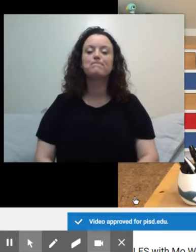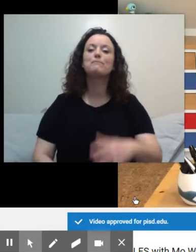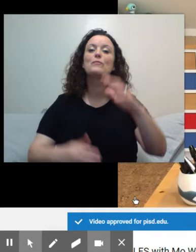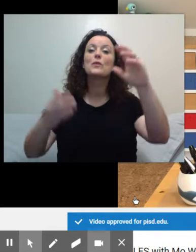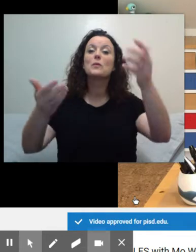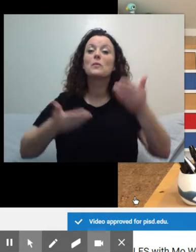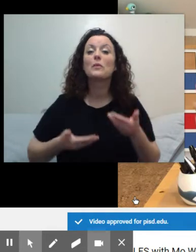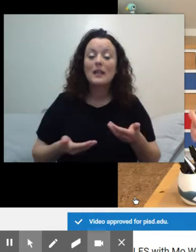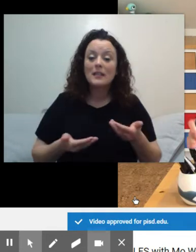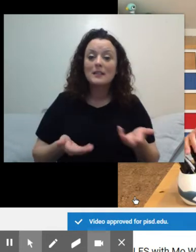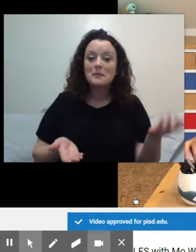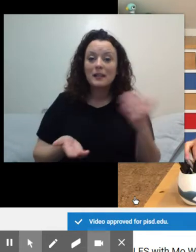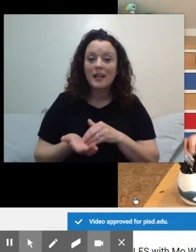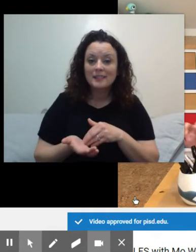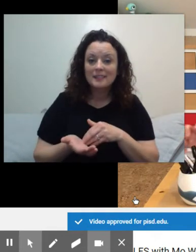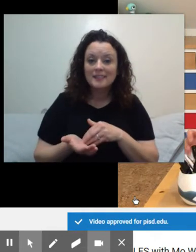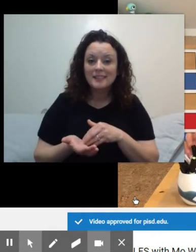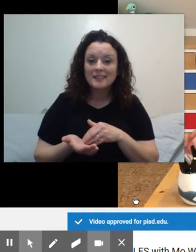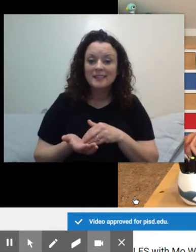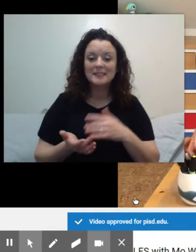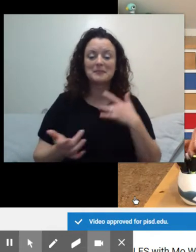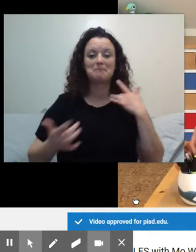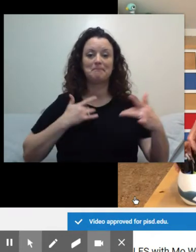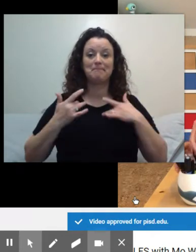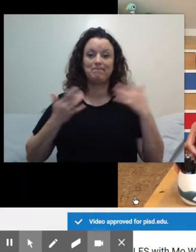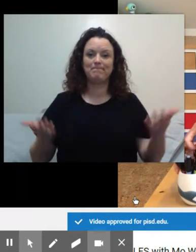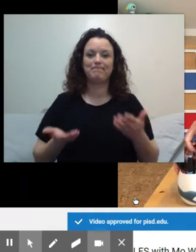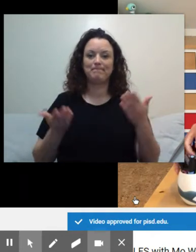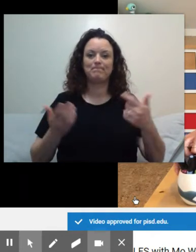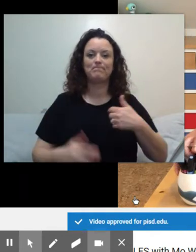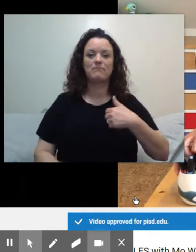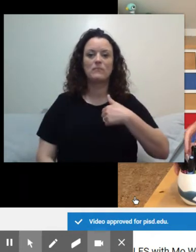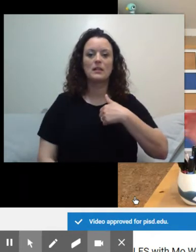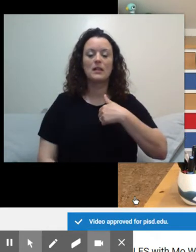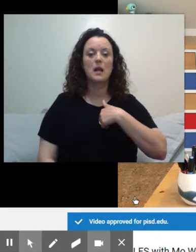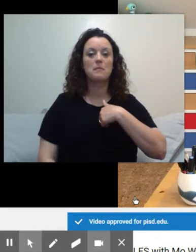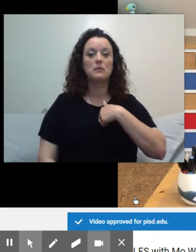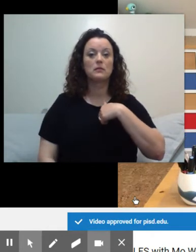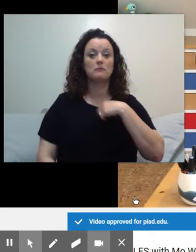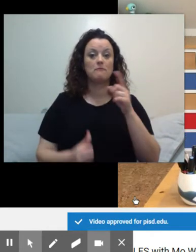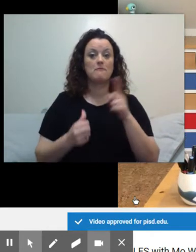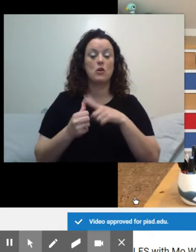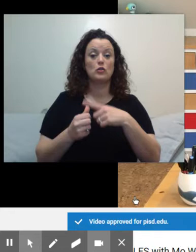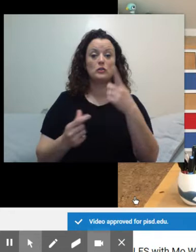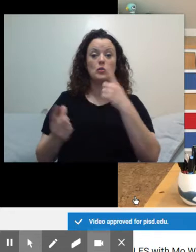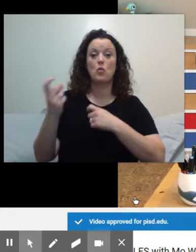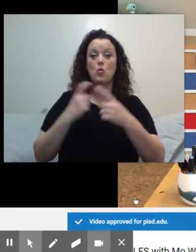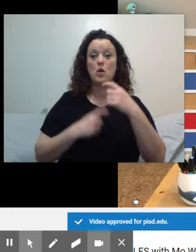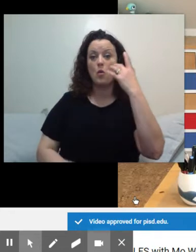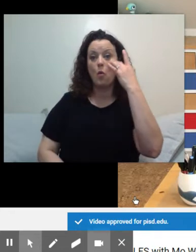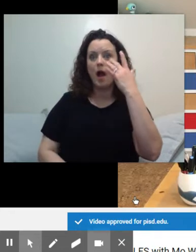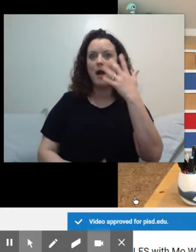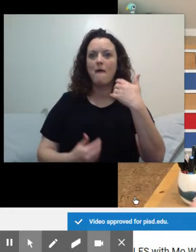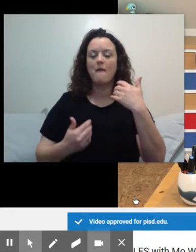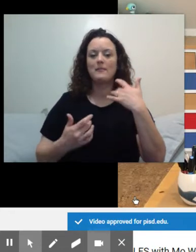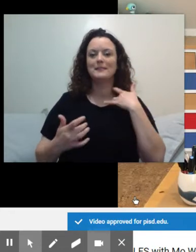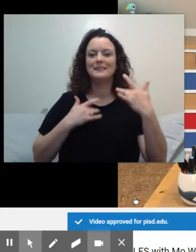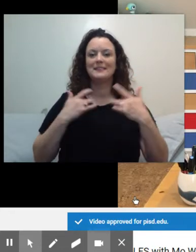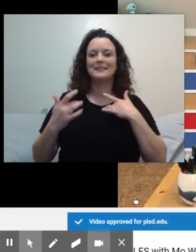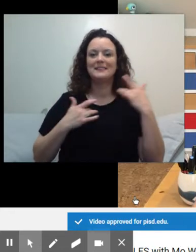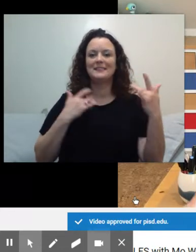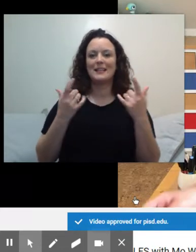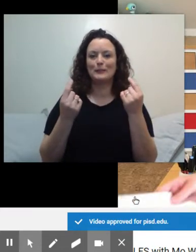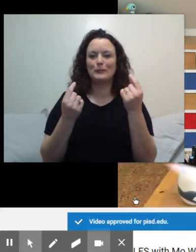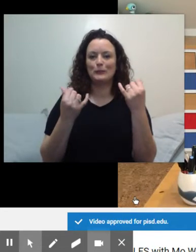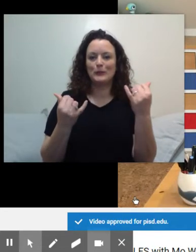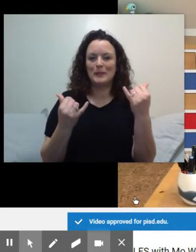Welcome again. I'm excited to be here. I'm going to go straight to questions because we've got really something exciting to do